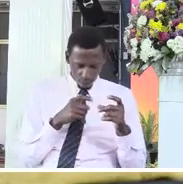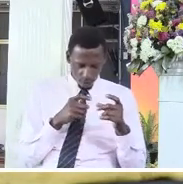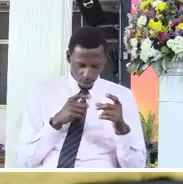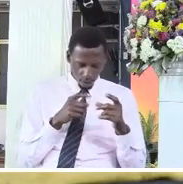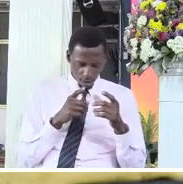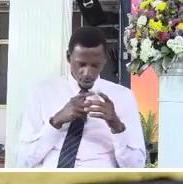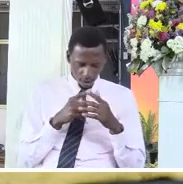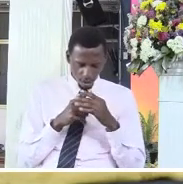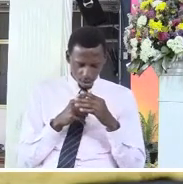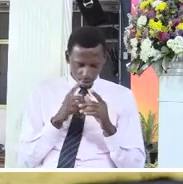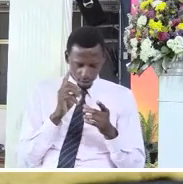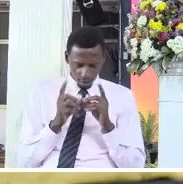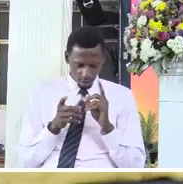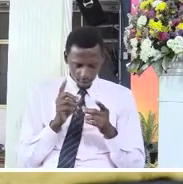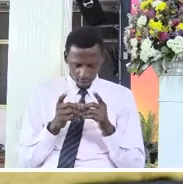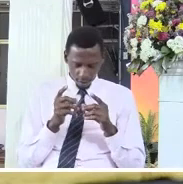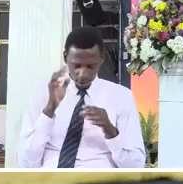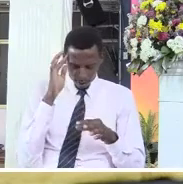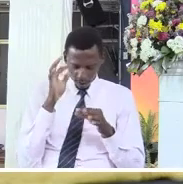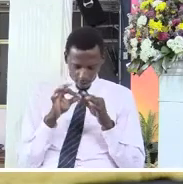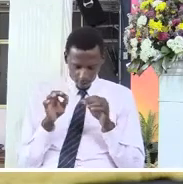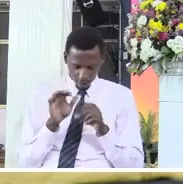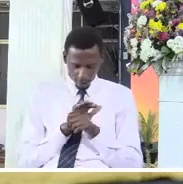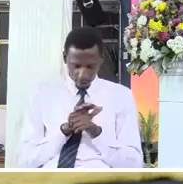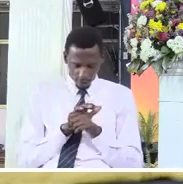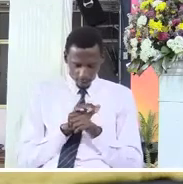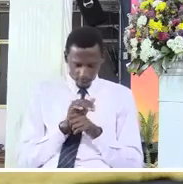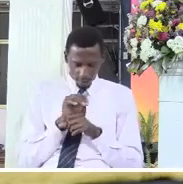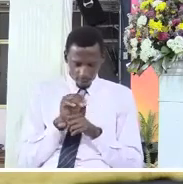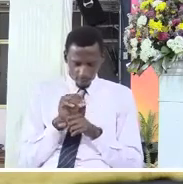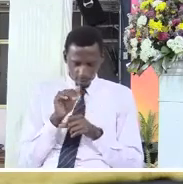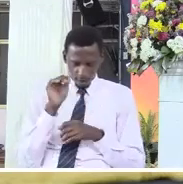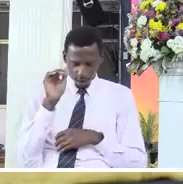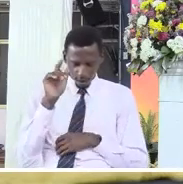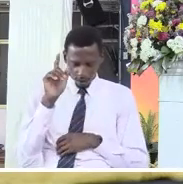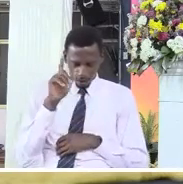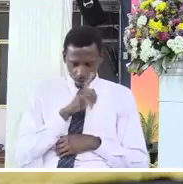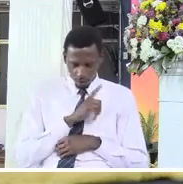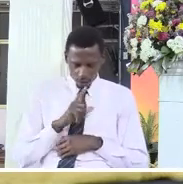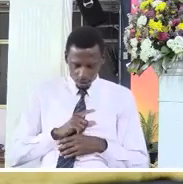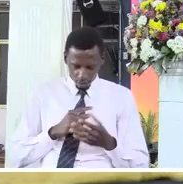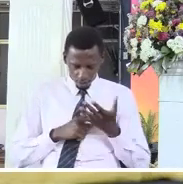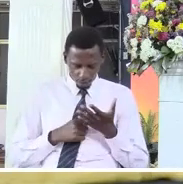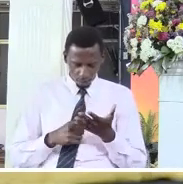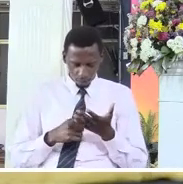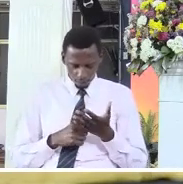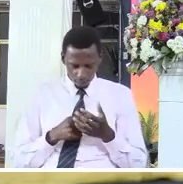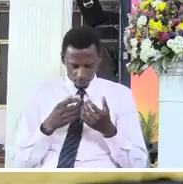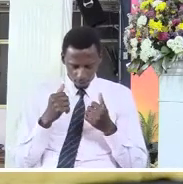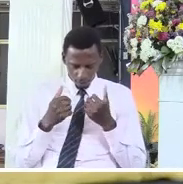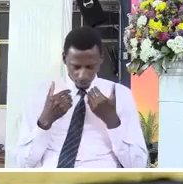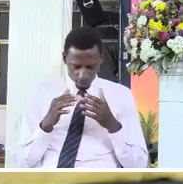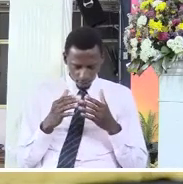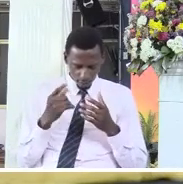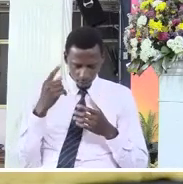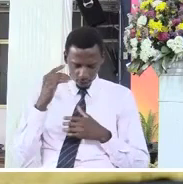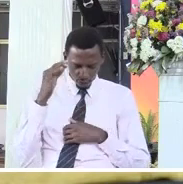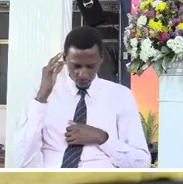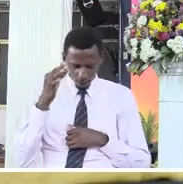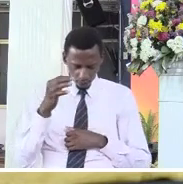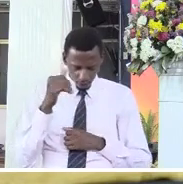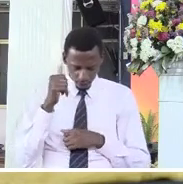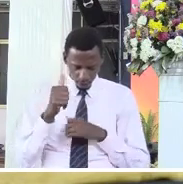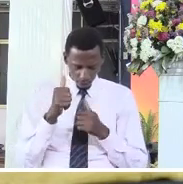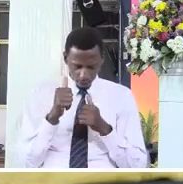run the race of faith. We ask, O Lord, that for the discussions, for the resolutions that you have made, for the future that we